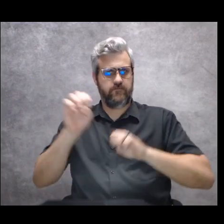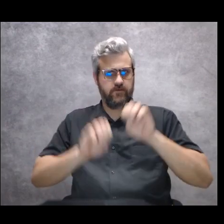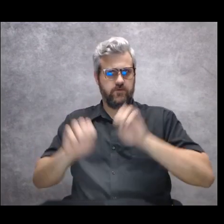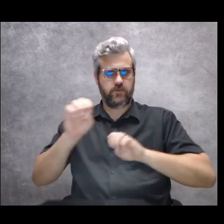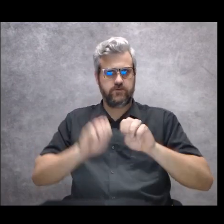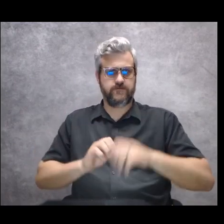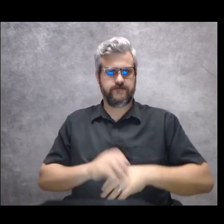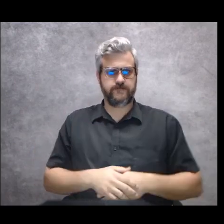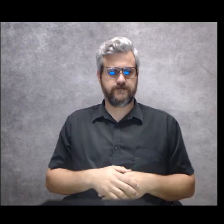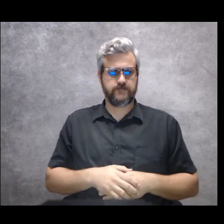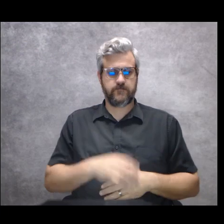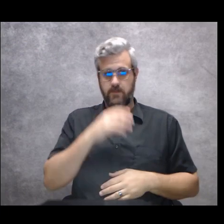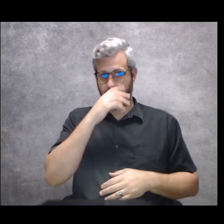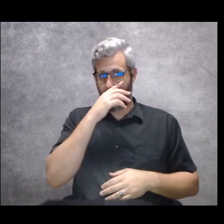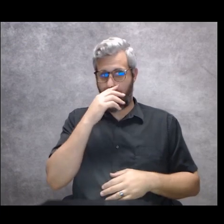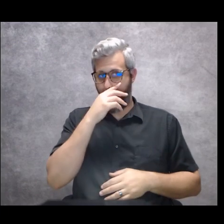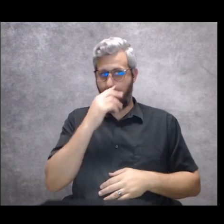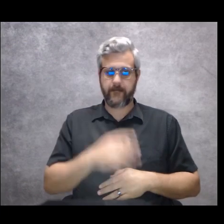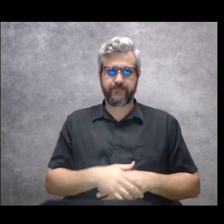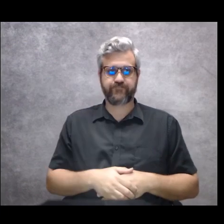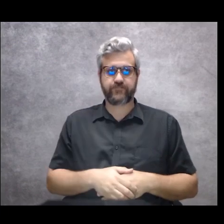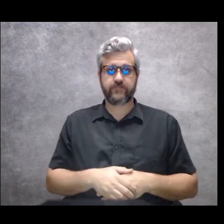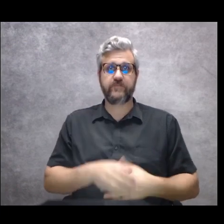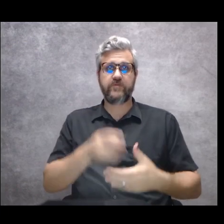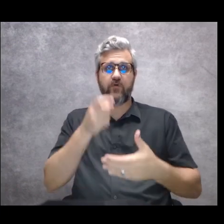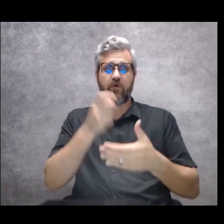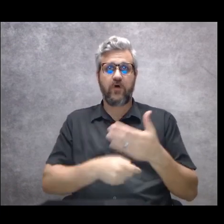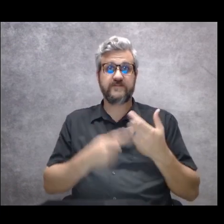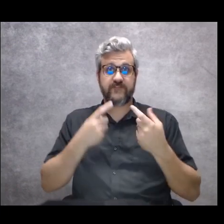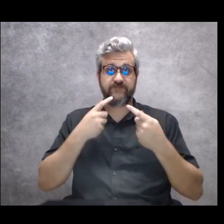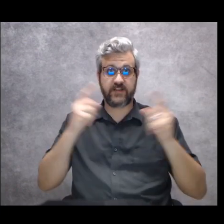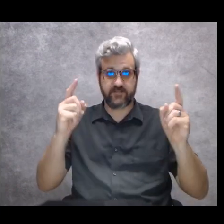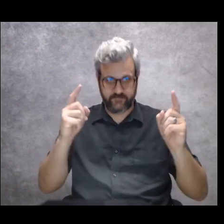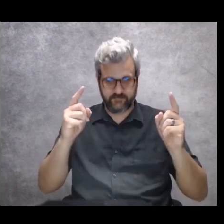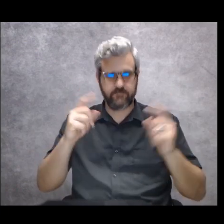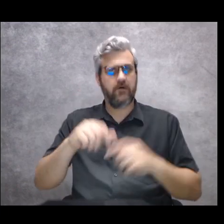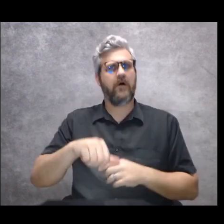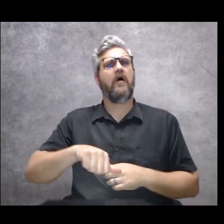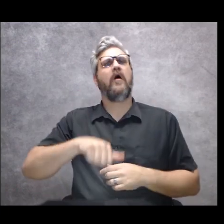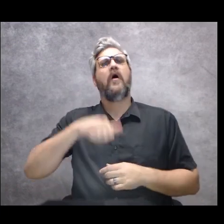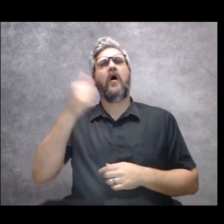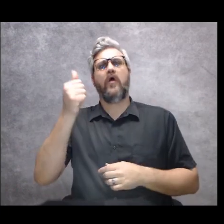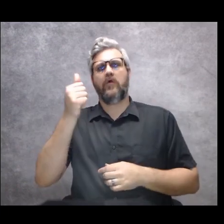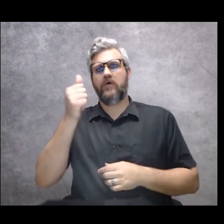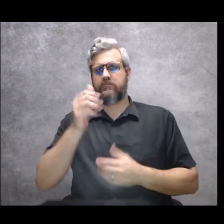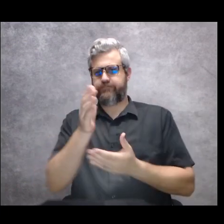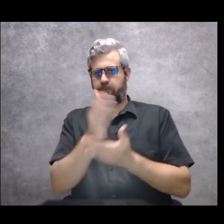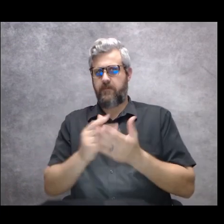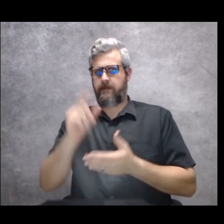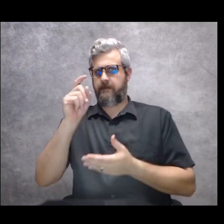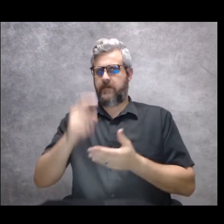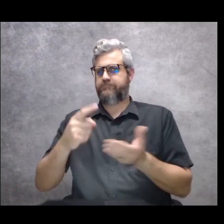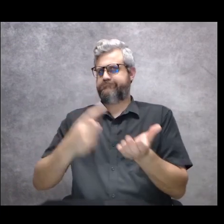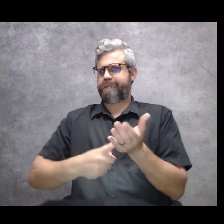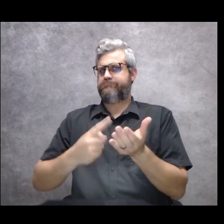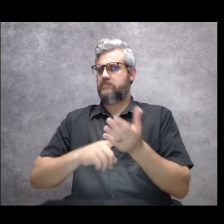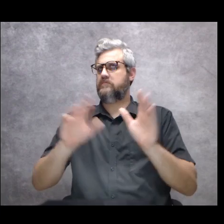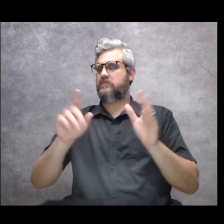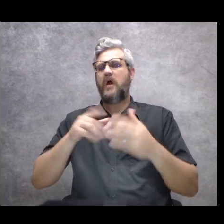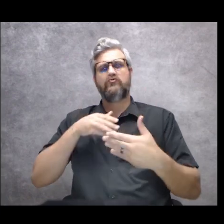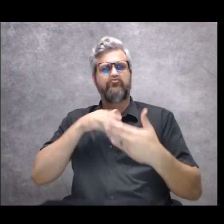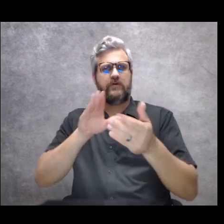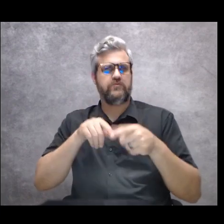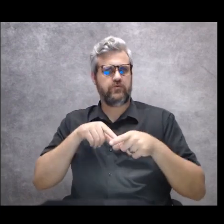Cost effectiveness is another item which must be addressed as part of the program evaluation. For this item, it is recommended to